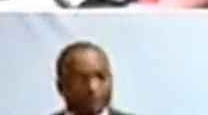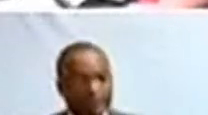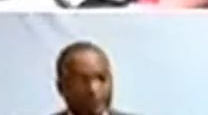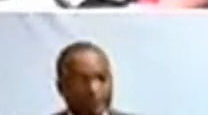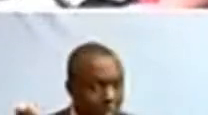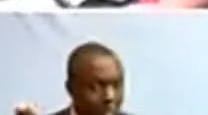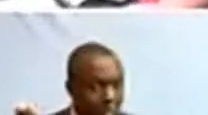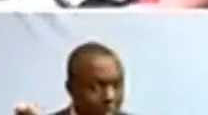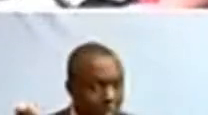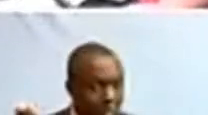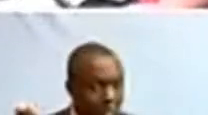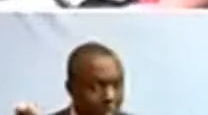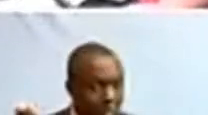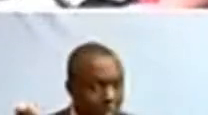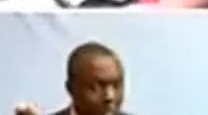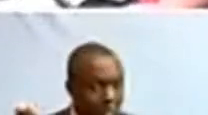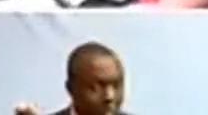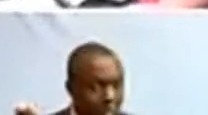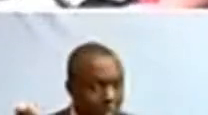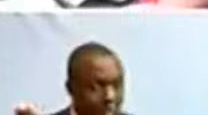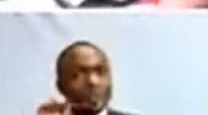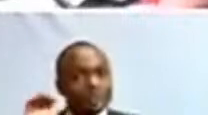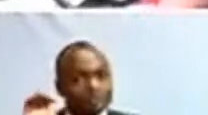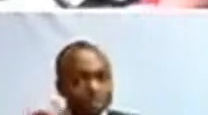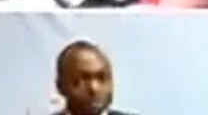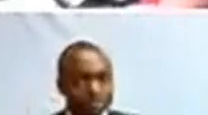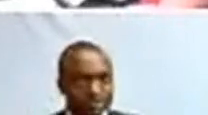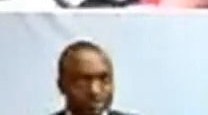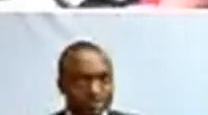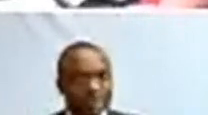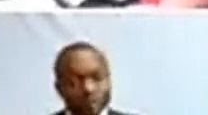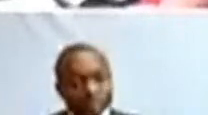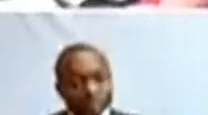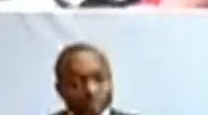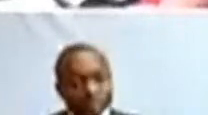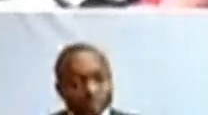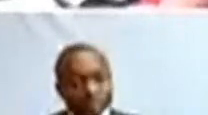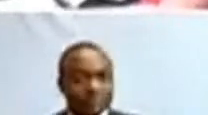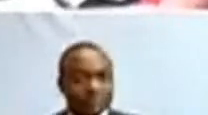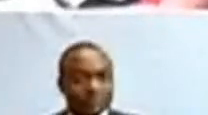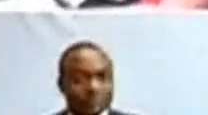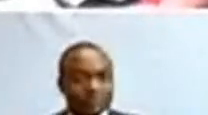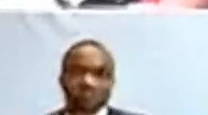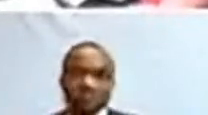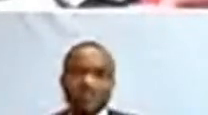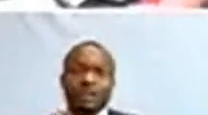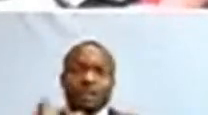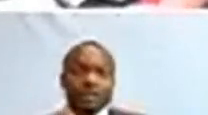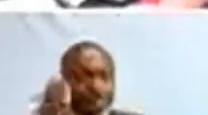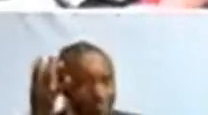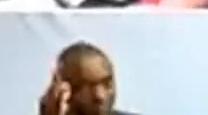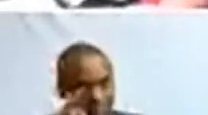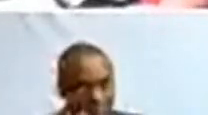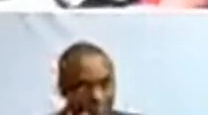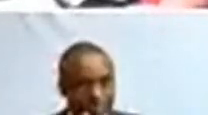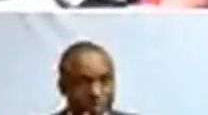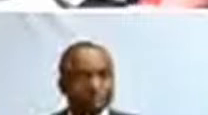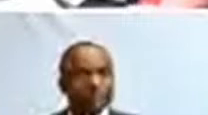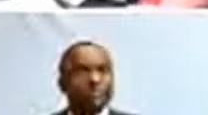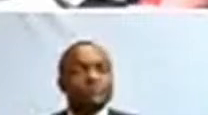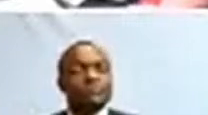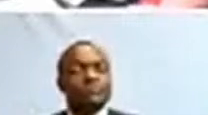who voted for the 10,500 which was impressed, my council secretary, our council secretary.